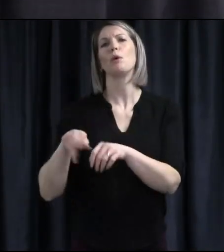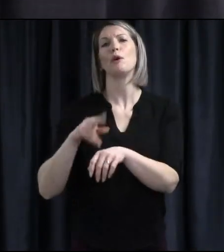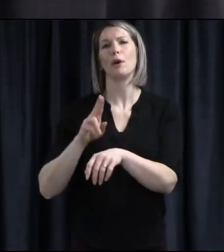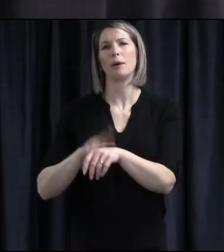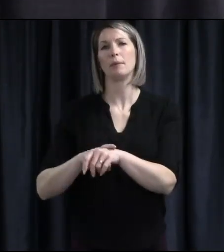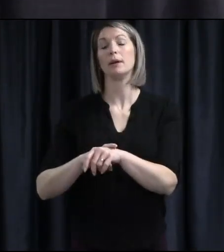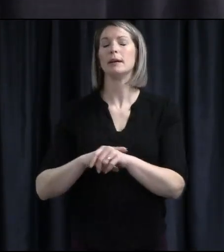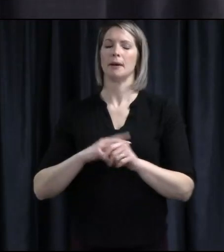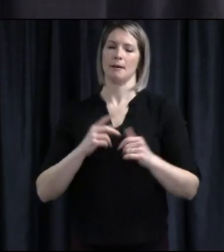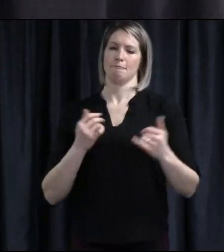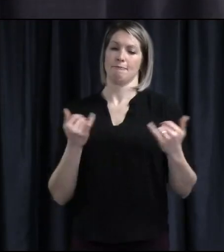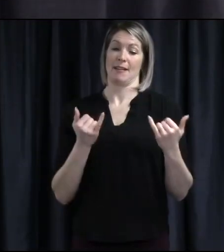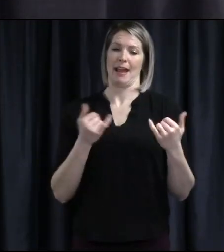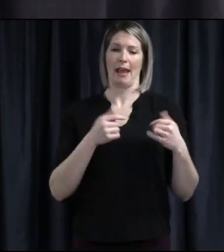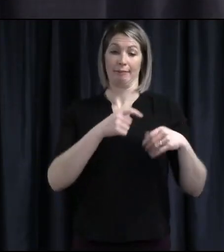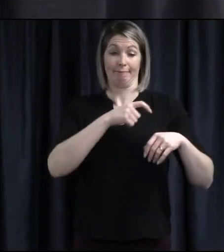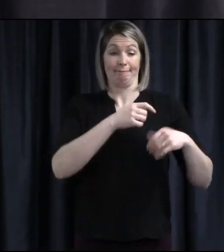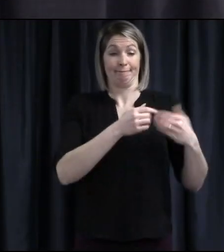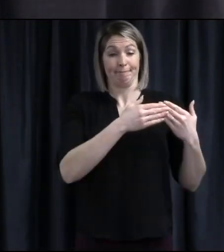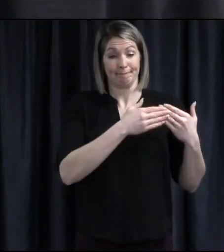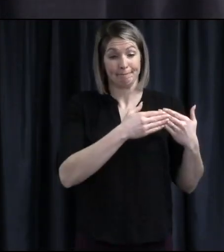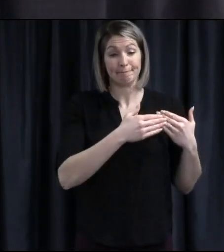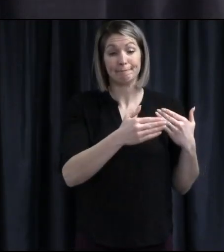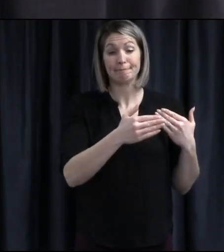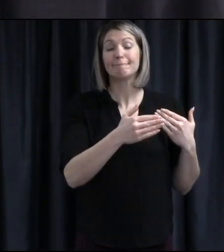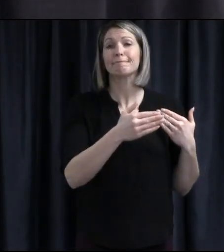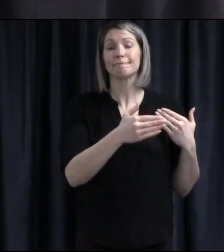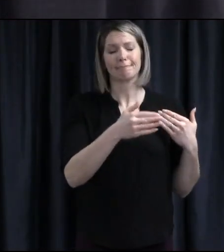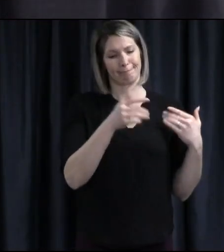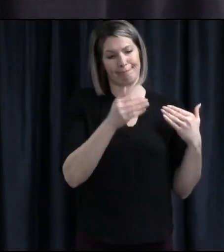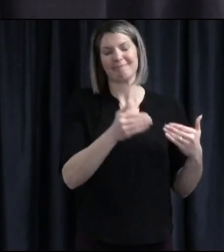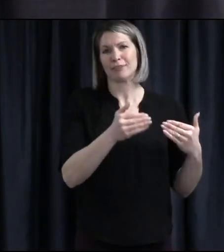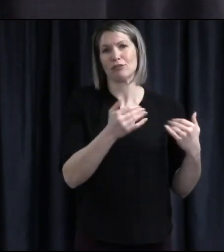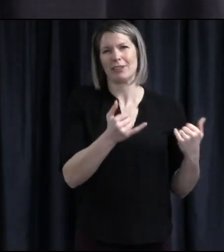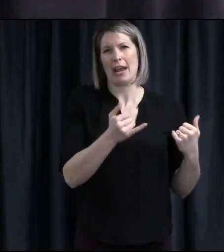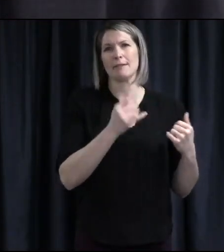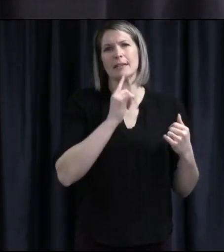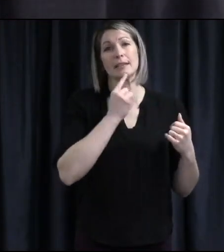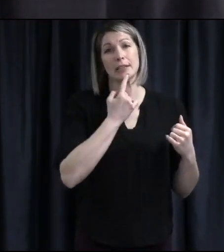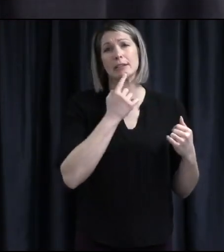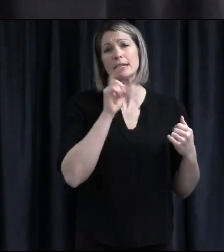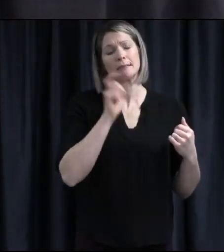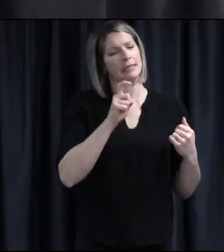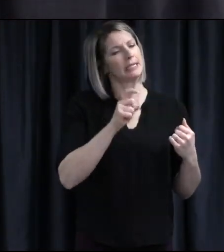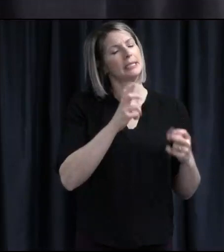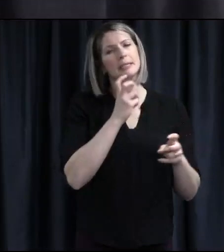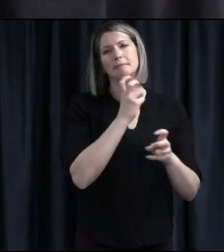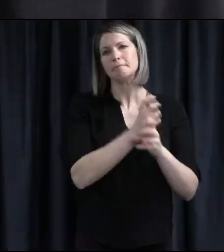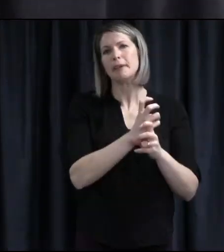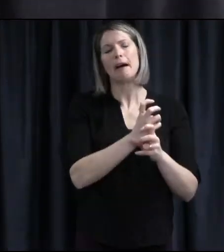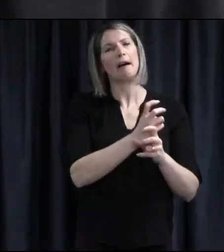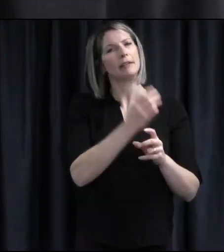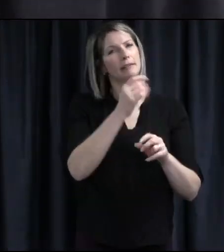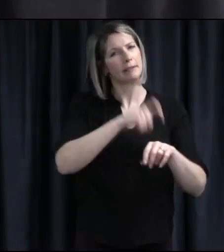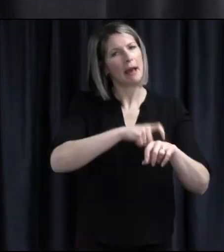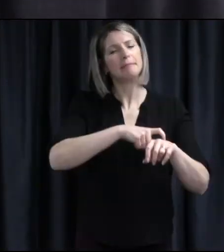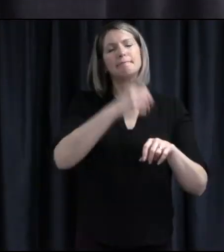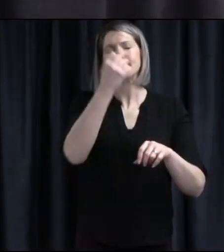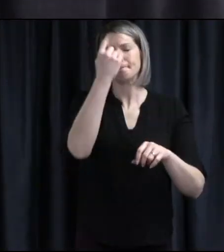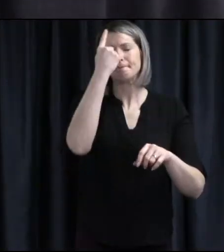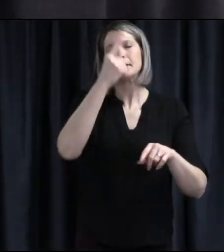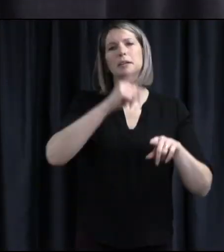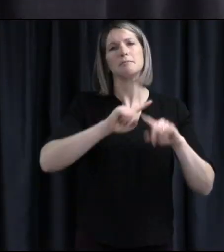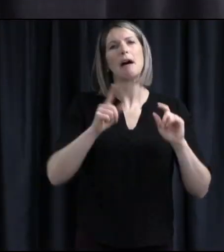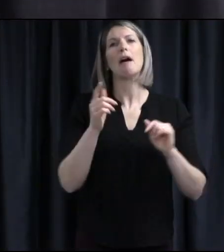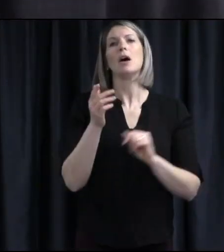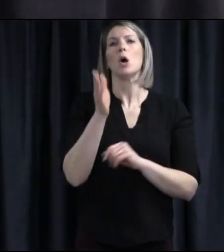this period of time related to COVID-19, we will continue to work and attract people to our province, which